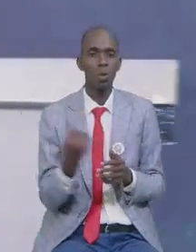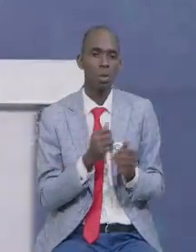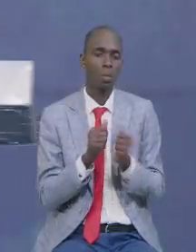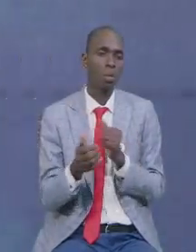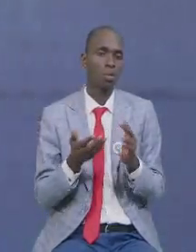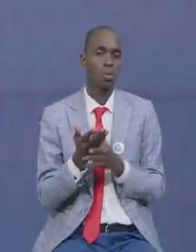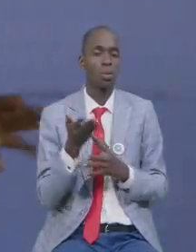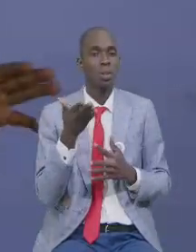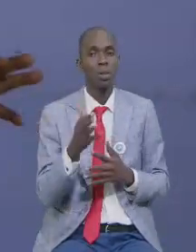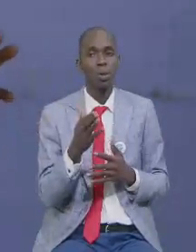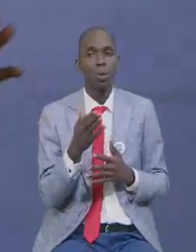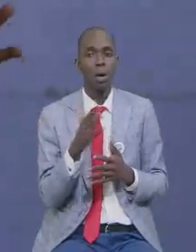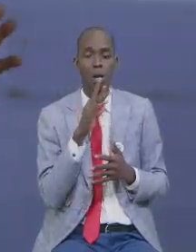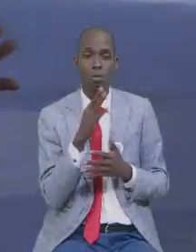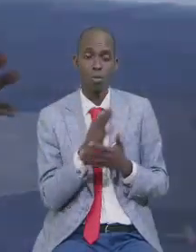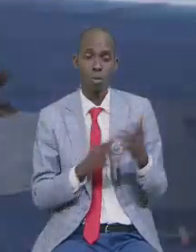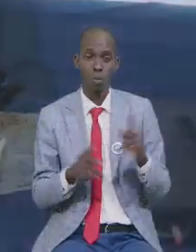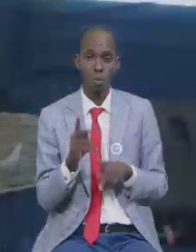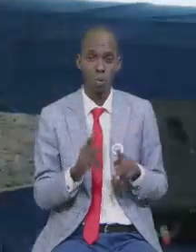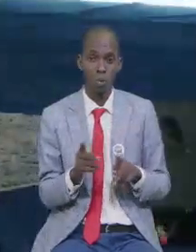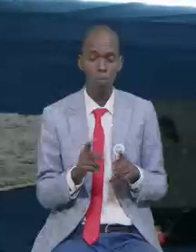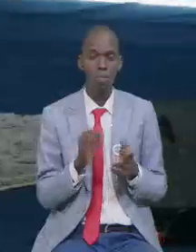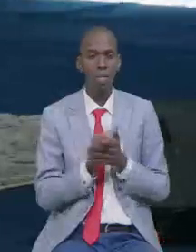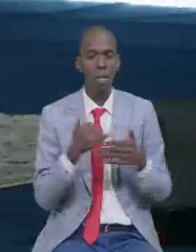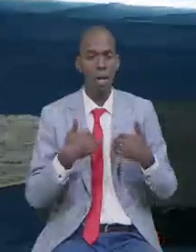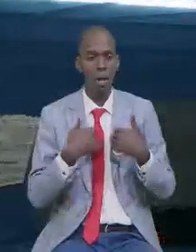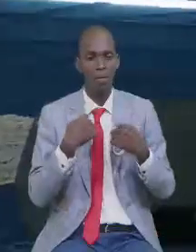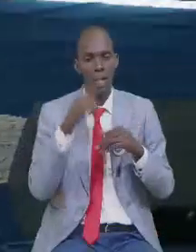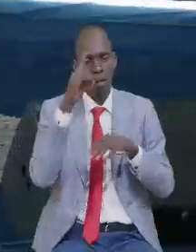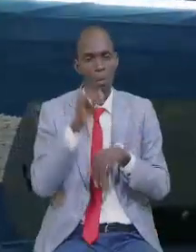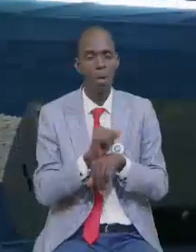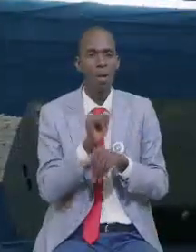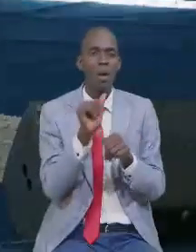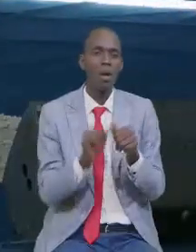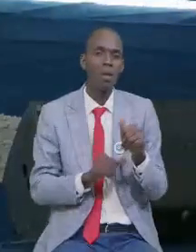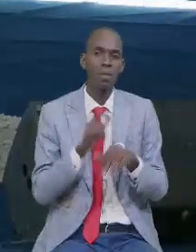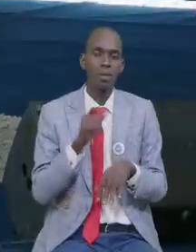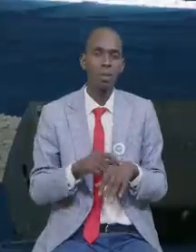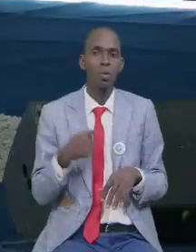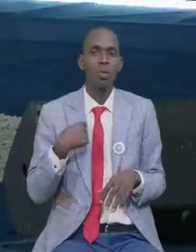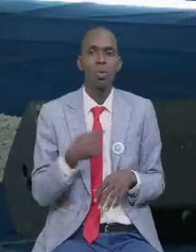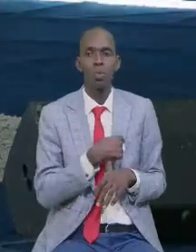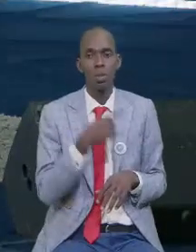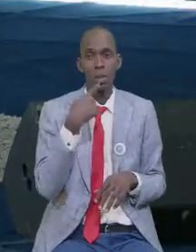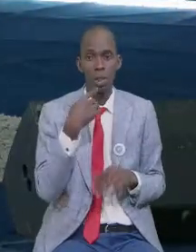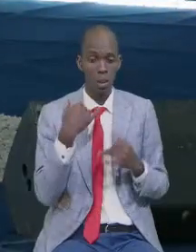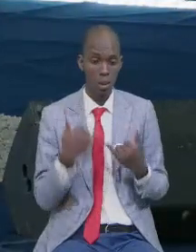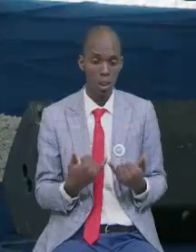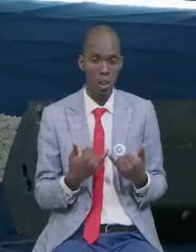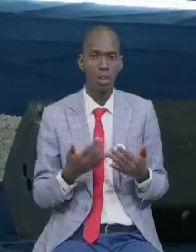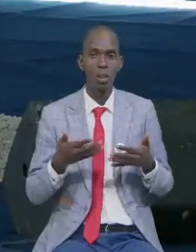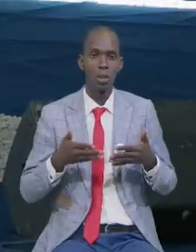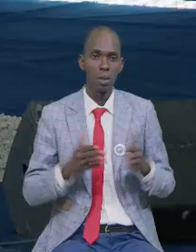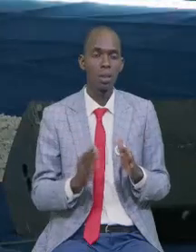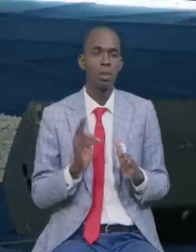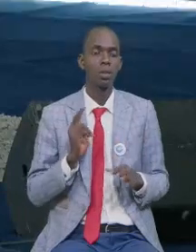is this, they have the habit. Every time we say, now let us